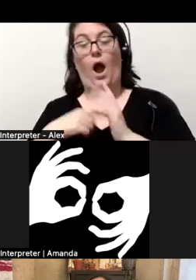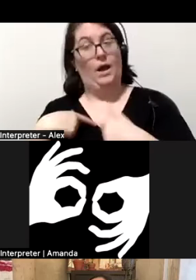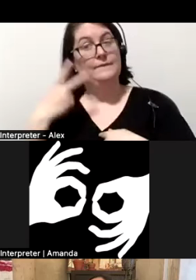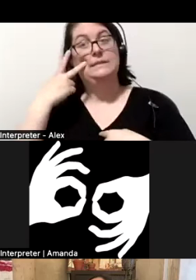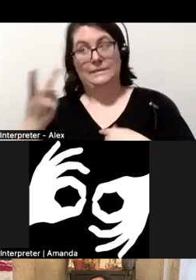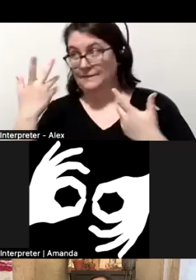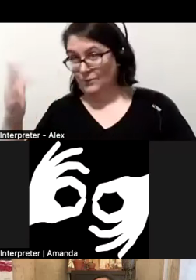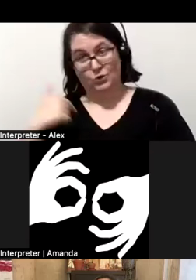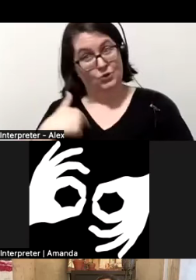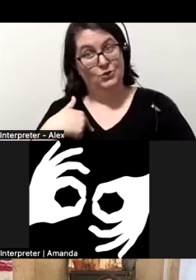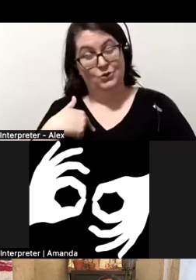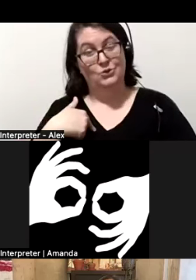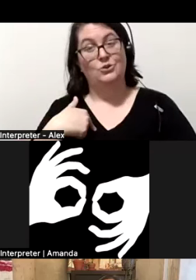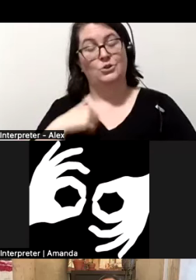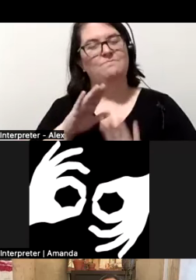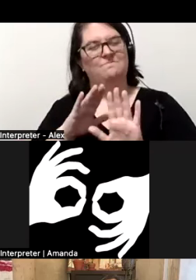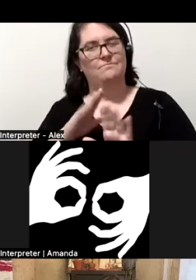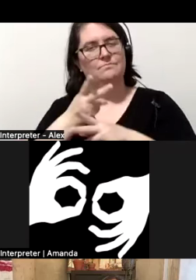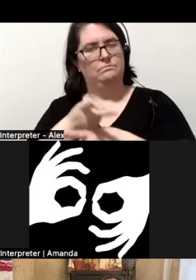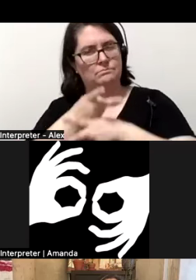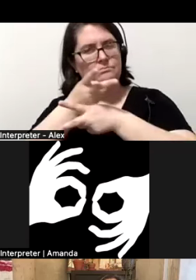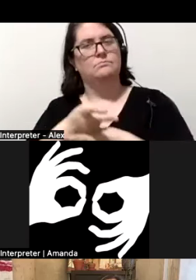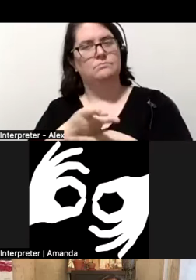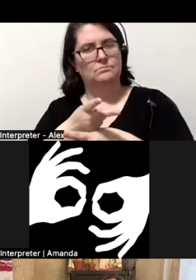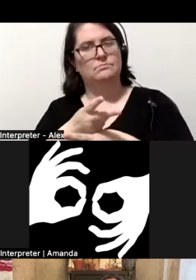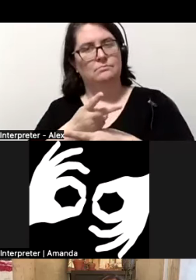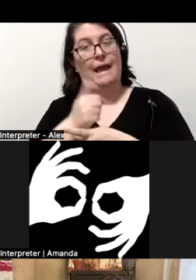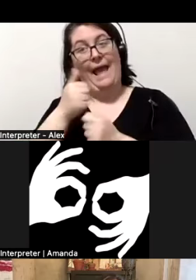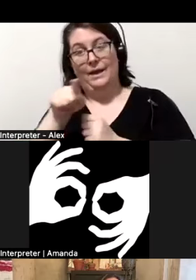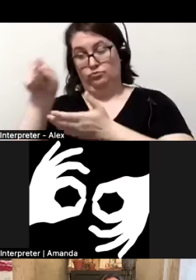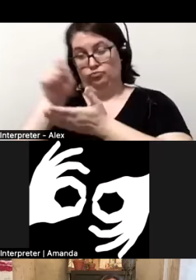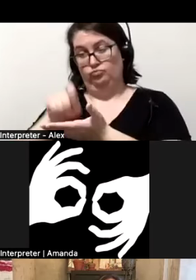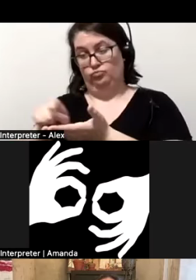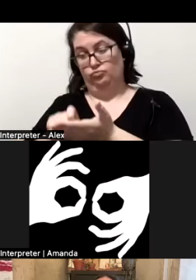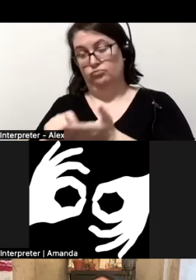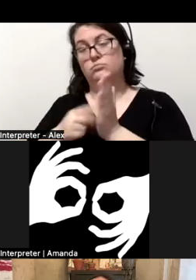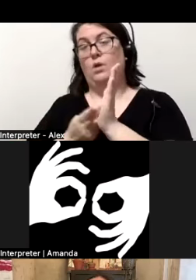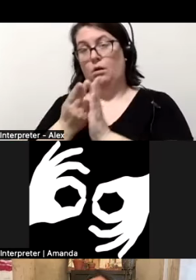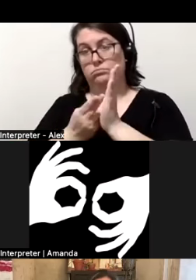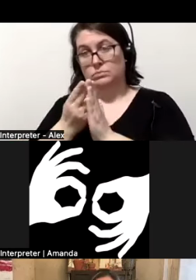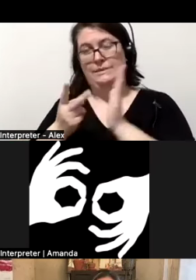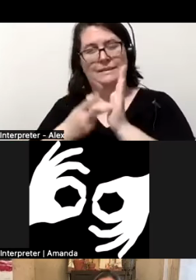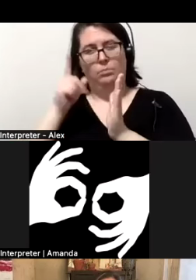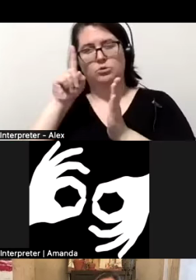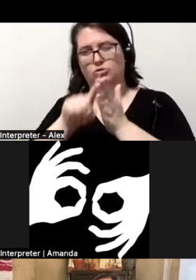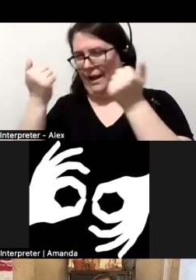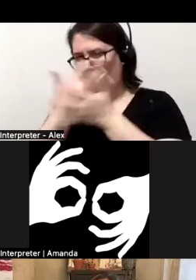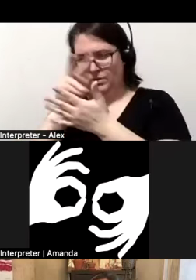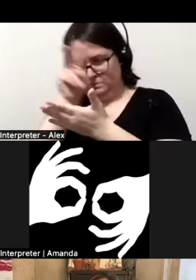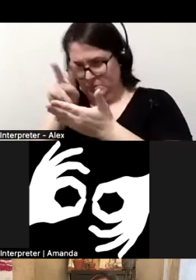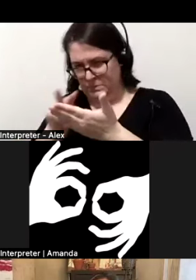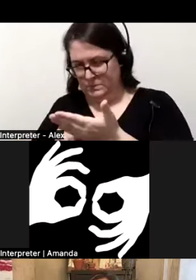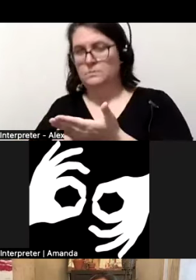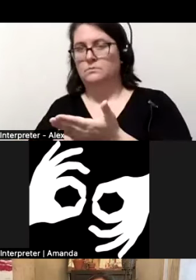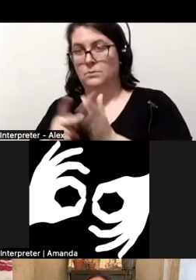that. So you just want to make sure that everything included there is still accurate and true and yours. And just make sure you're reviewing